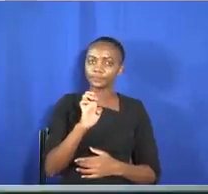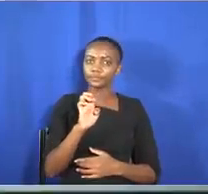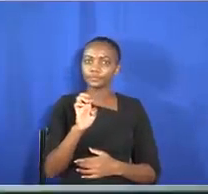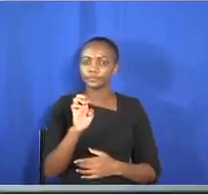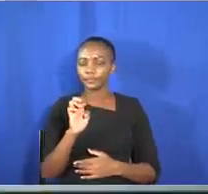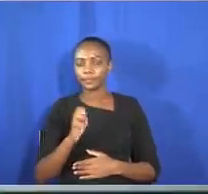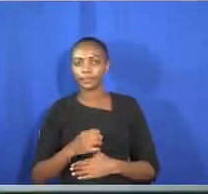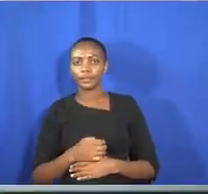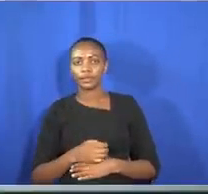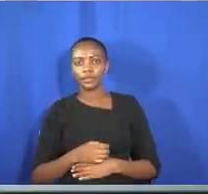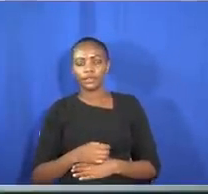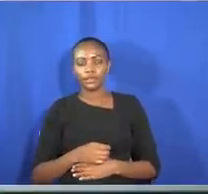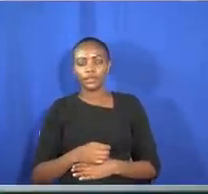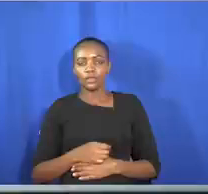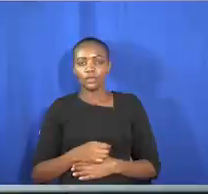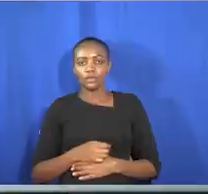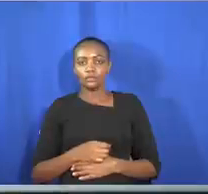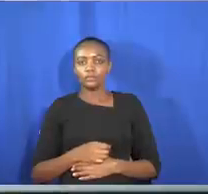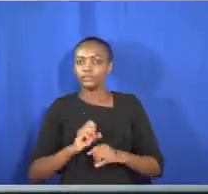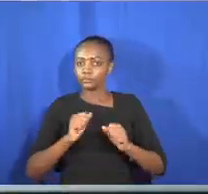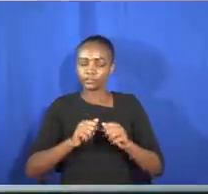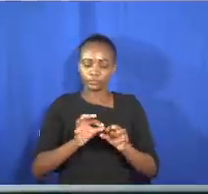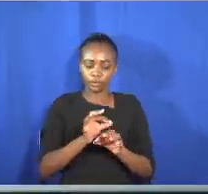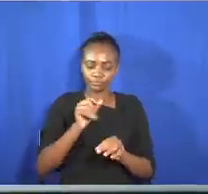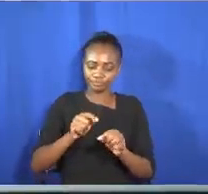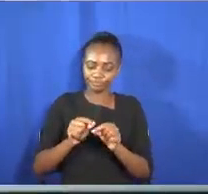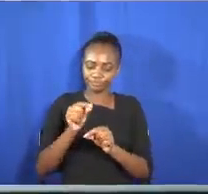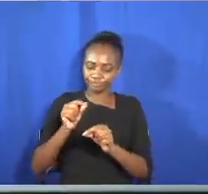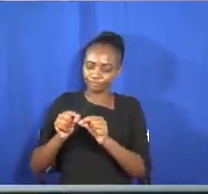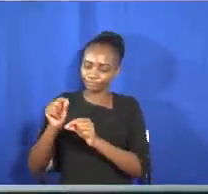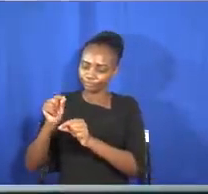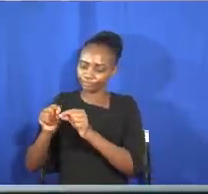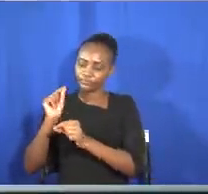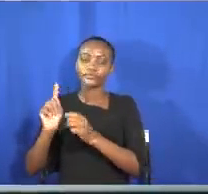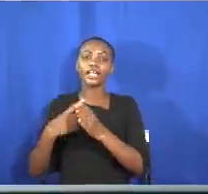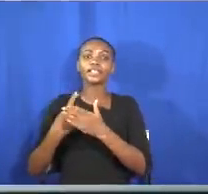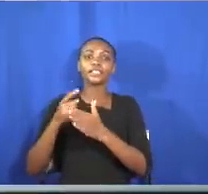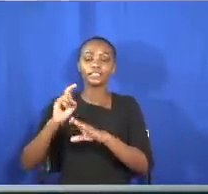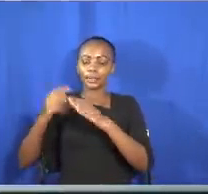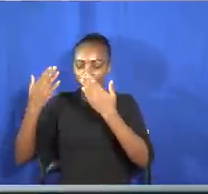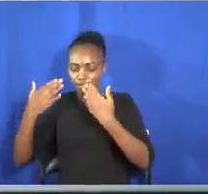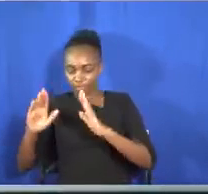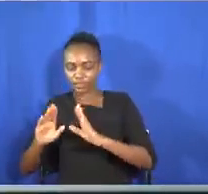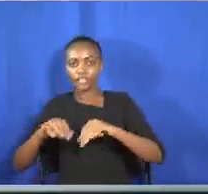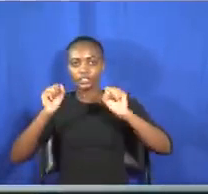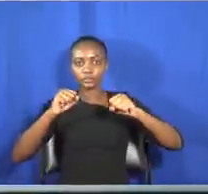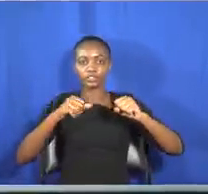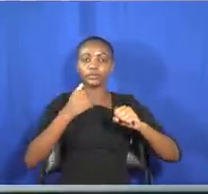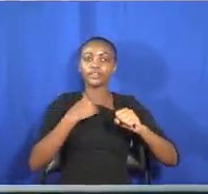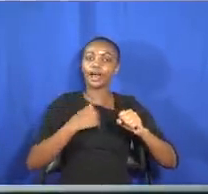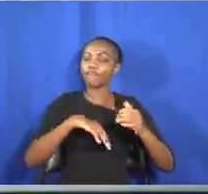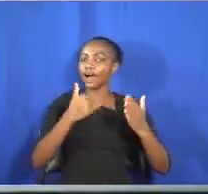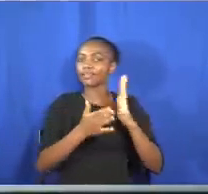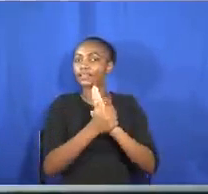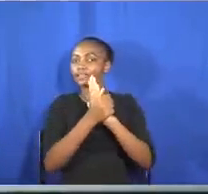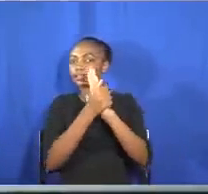skills, like they're able to sew clothes, maybe using crochets. And then from there, once they're able to do that, they